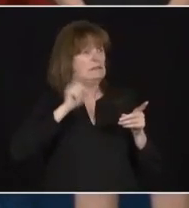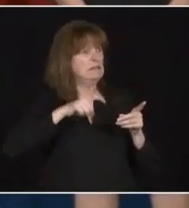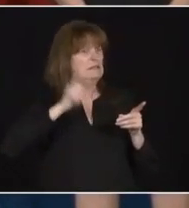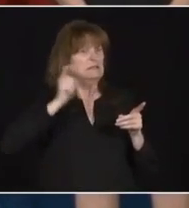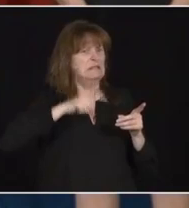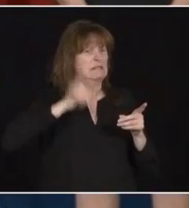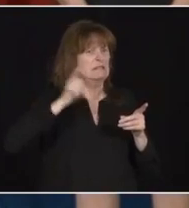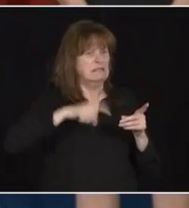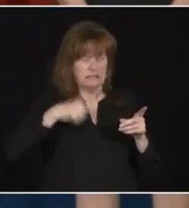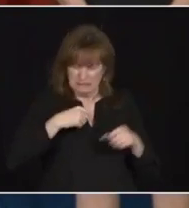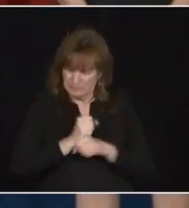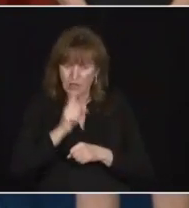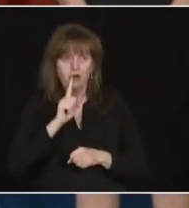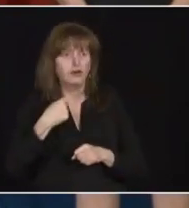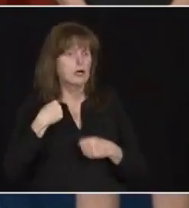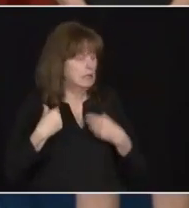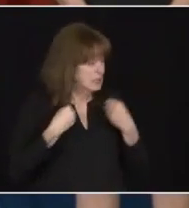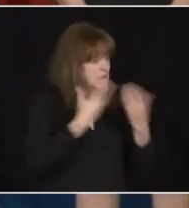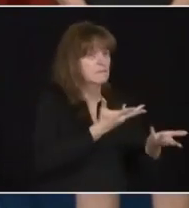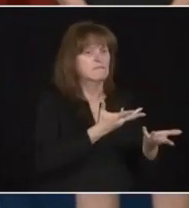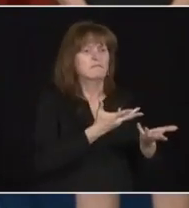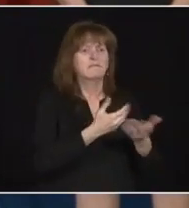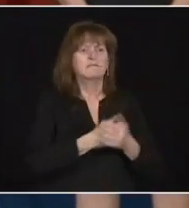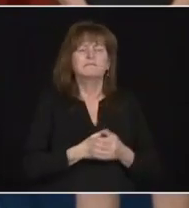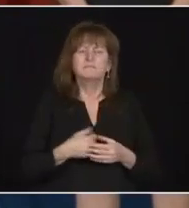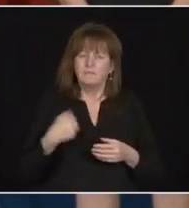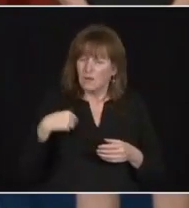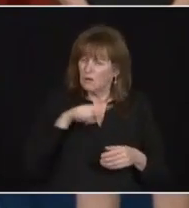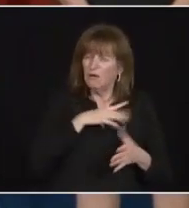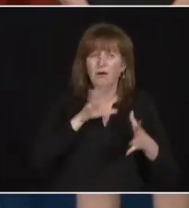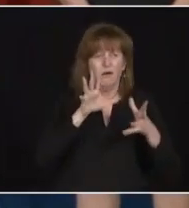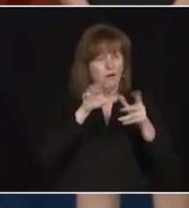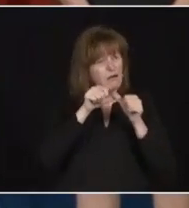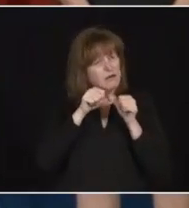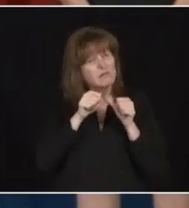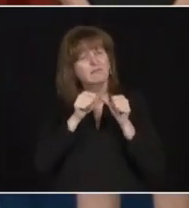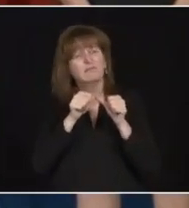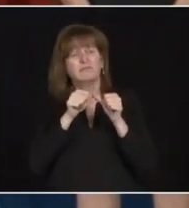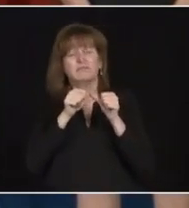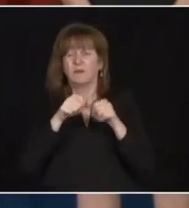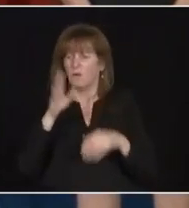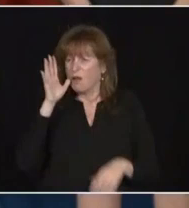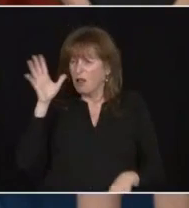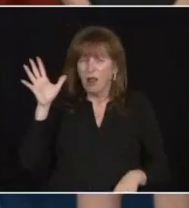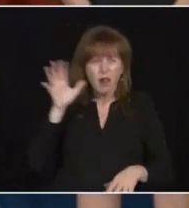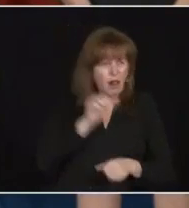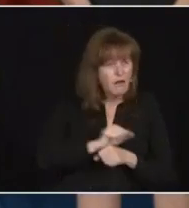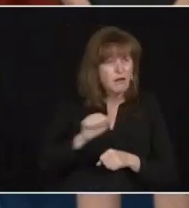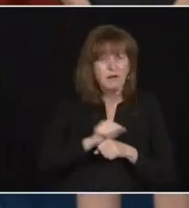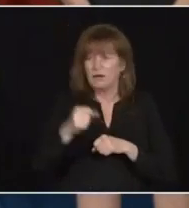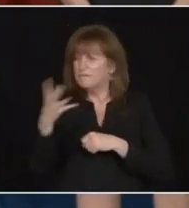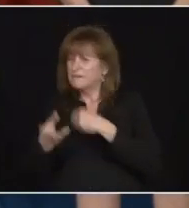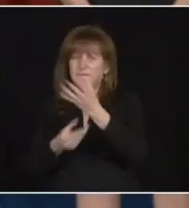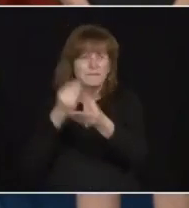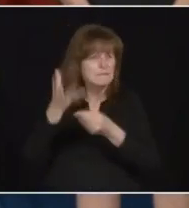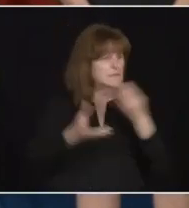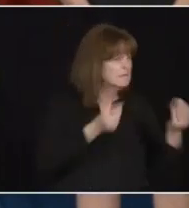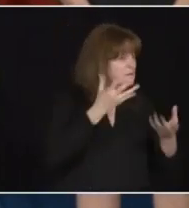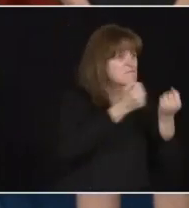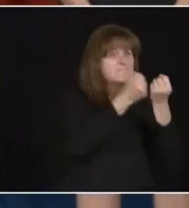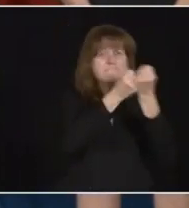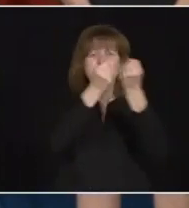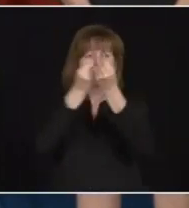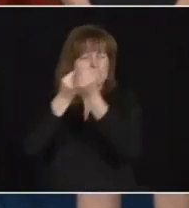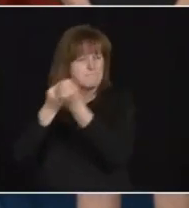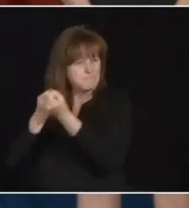This is an ongoing effort. We're working across the board to make sure our homes get the support they need. And 24